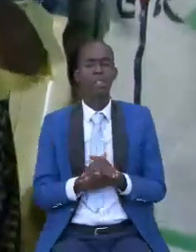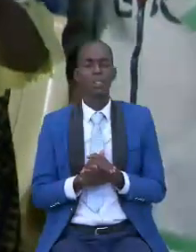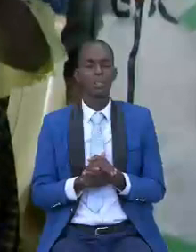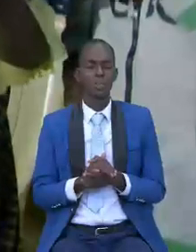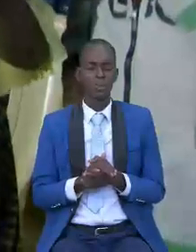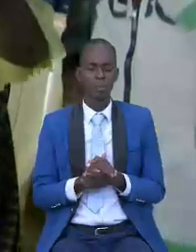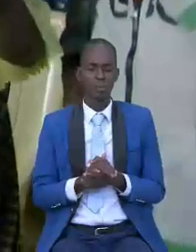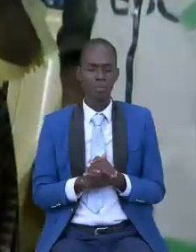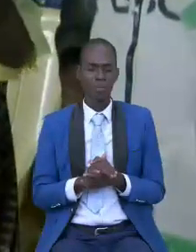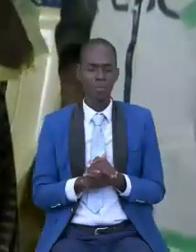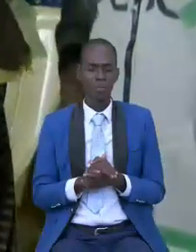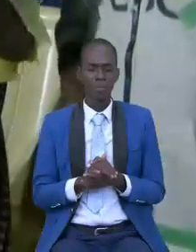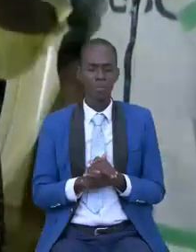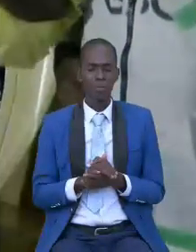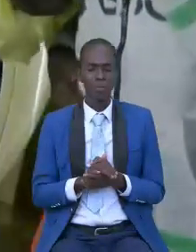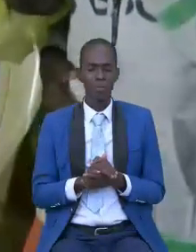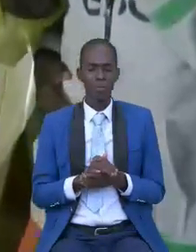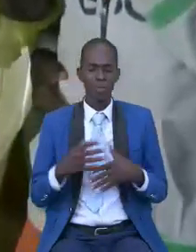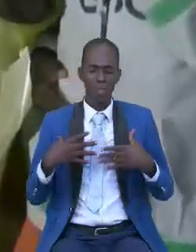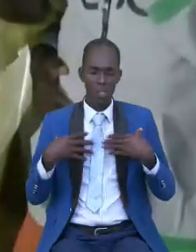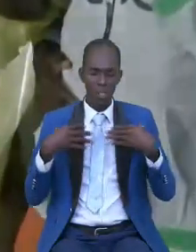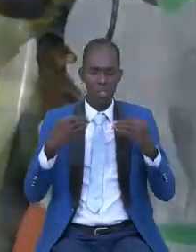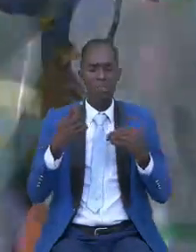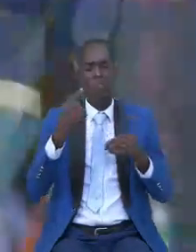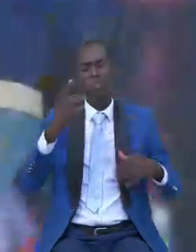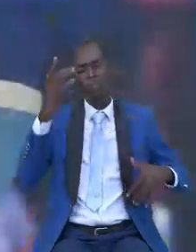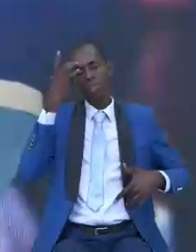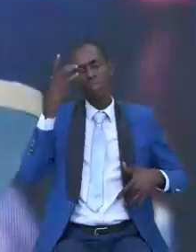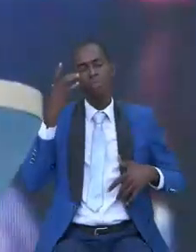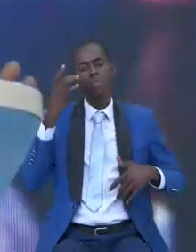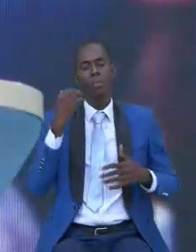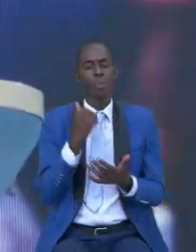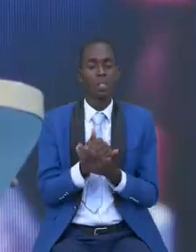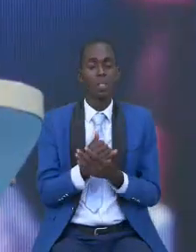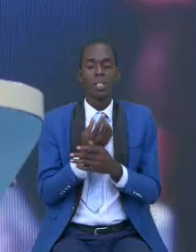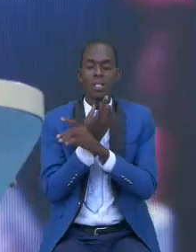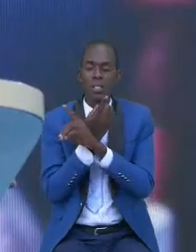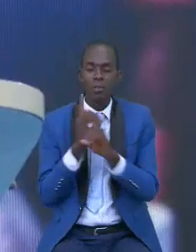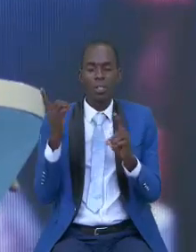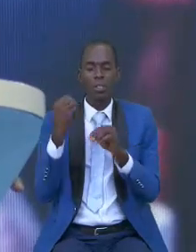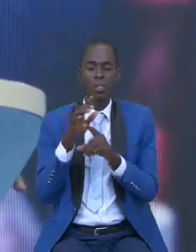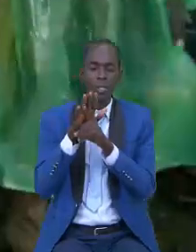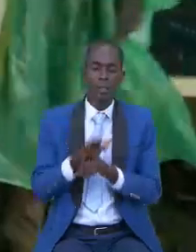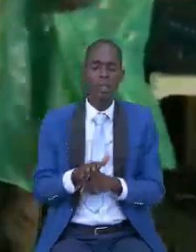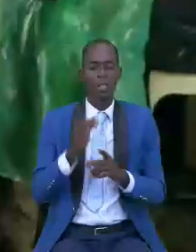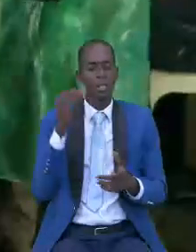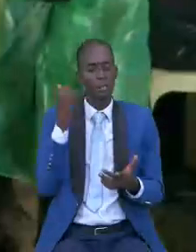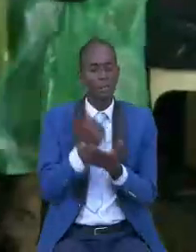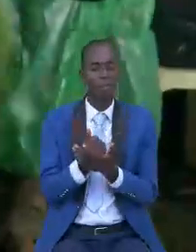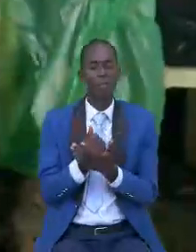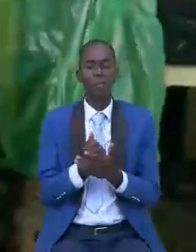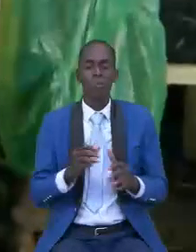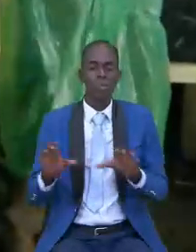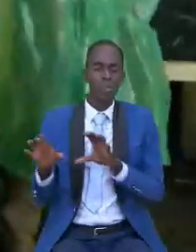name. Heal the sick. deliver the oppressed, do